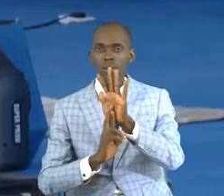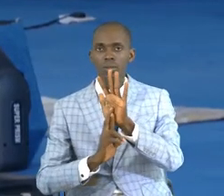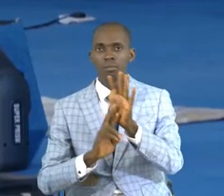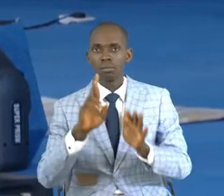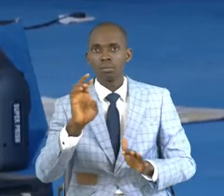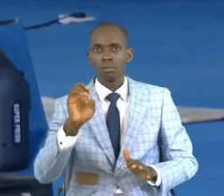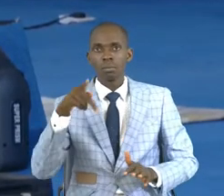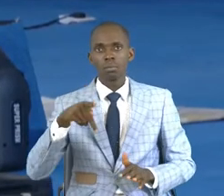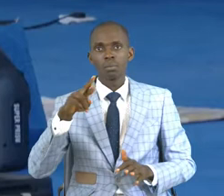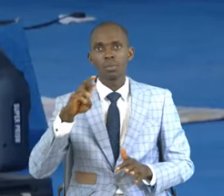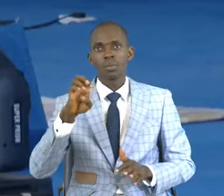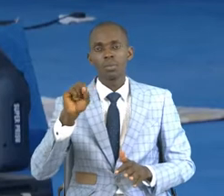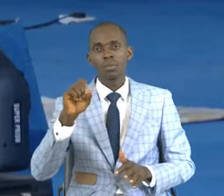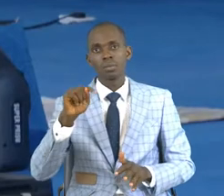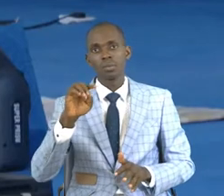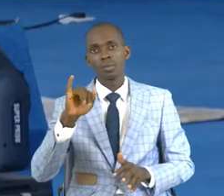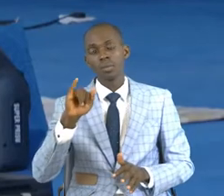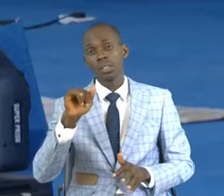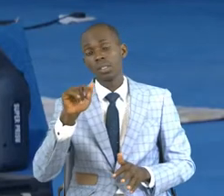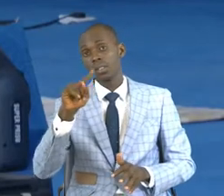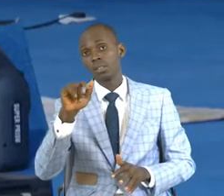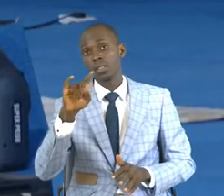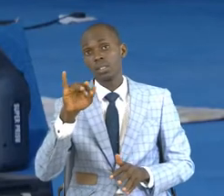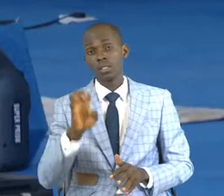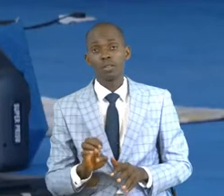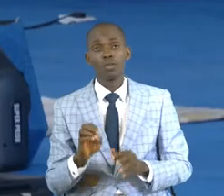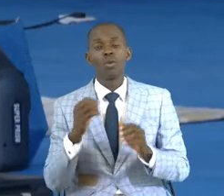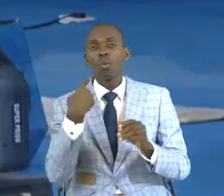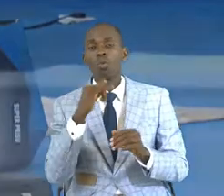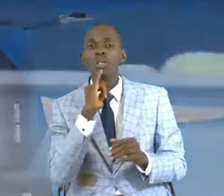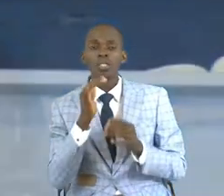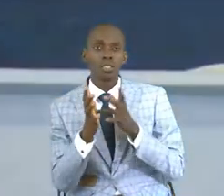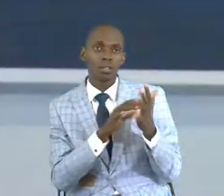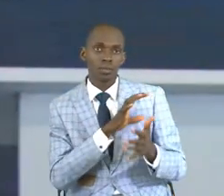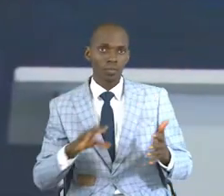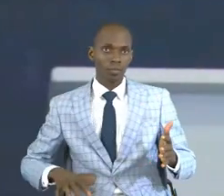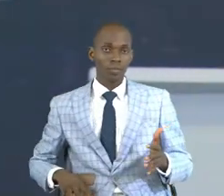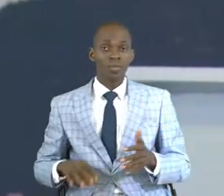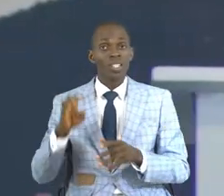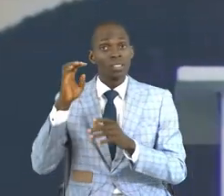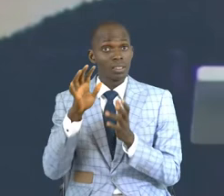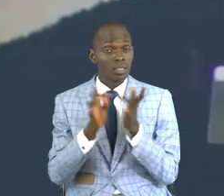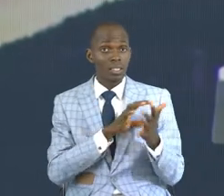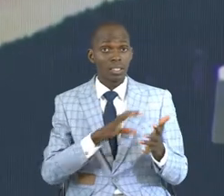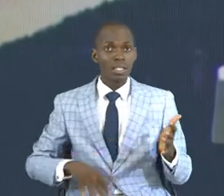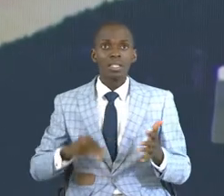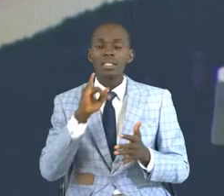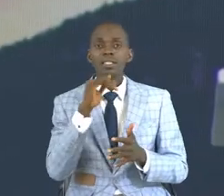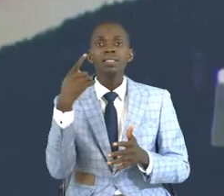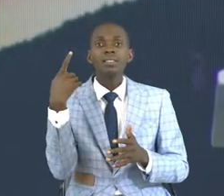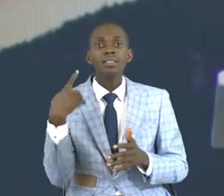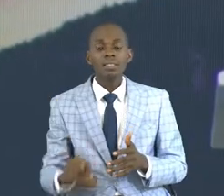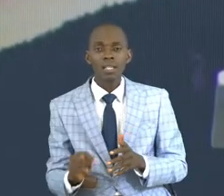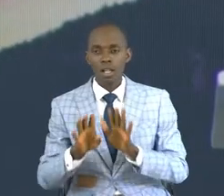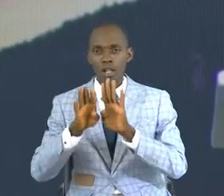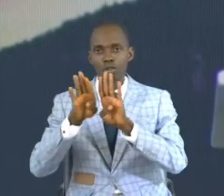the righteous. It's what we call an emergency door in the house. If